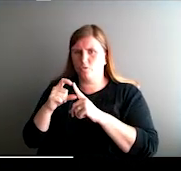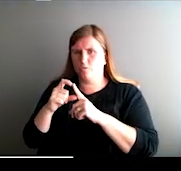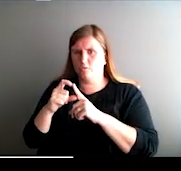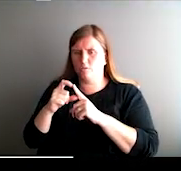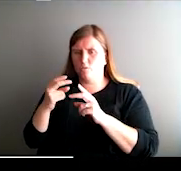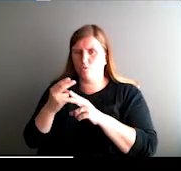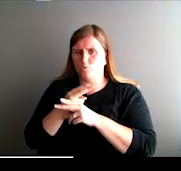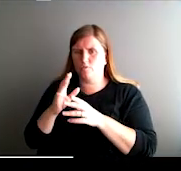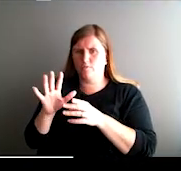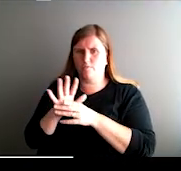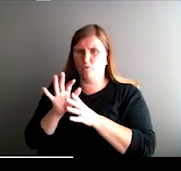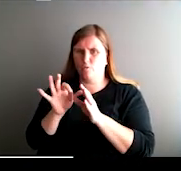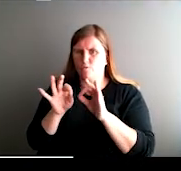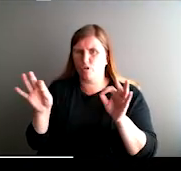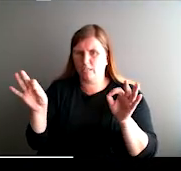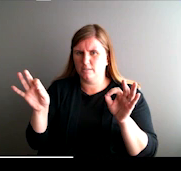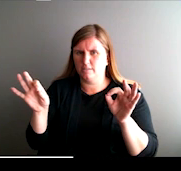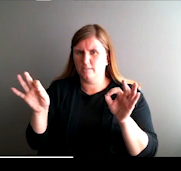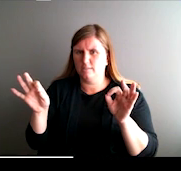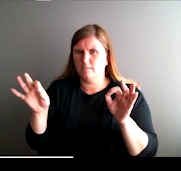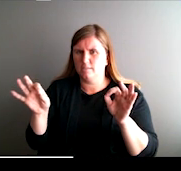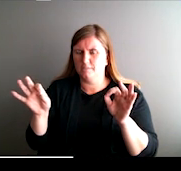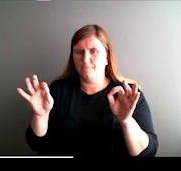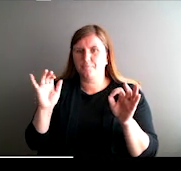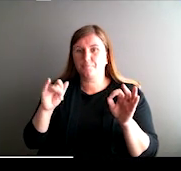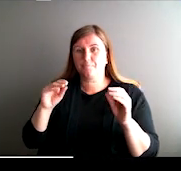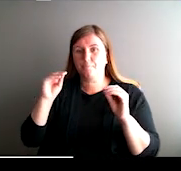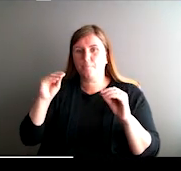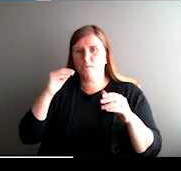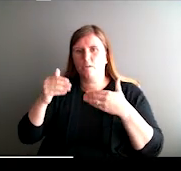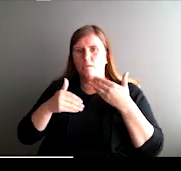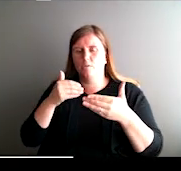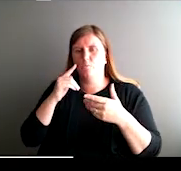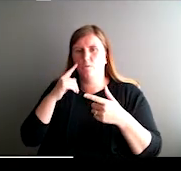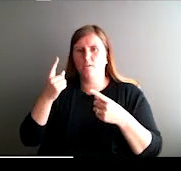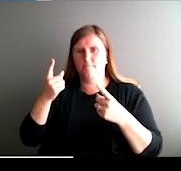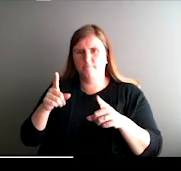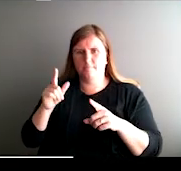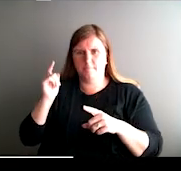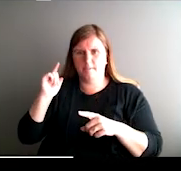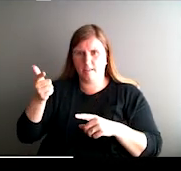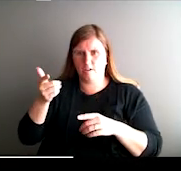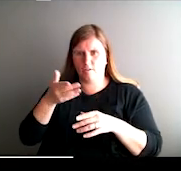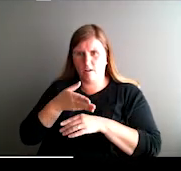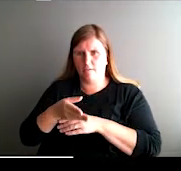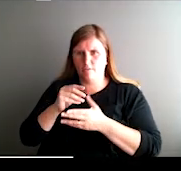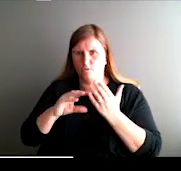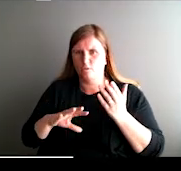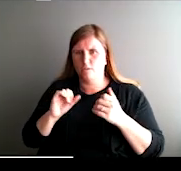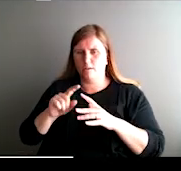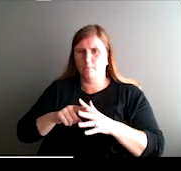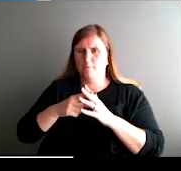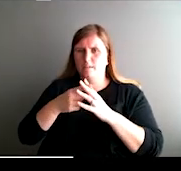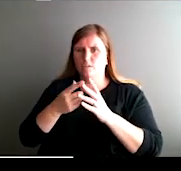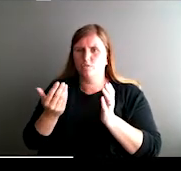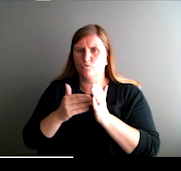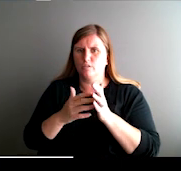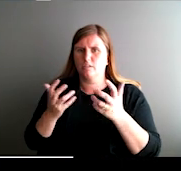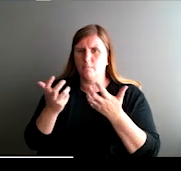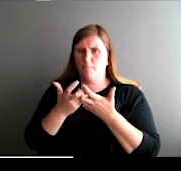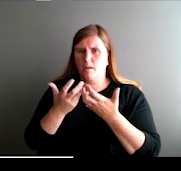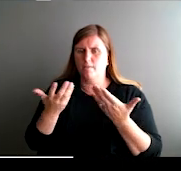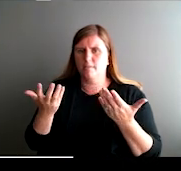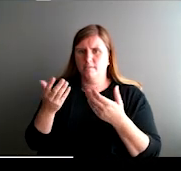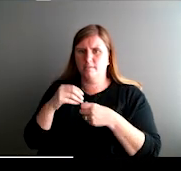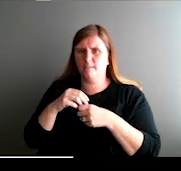using full phrases, those teaching procedures will come later. after a student can begin to recombine things